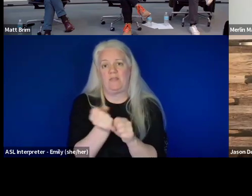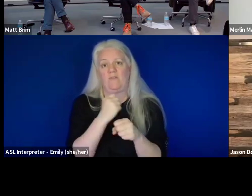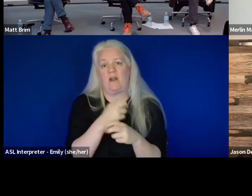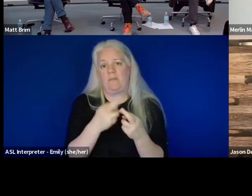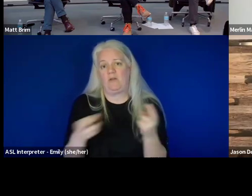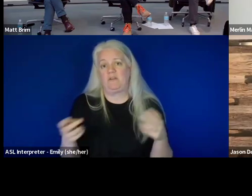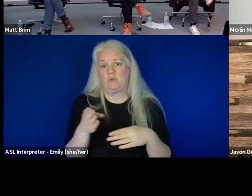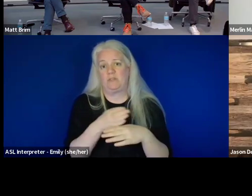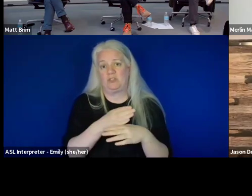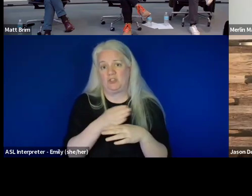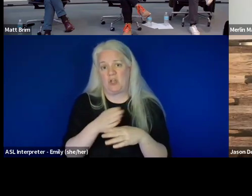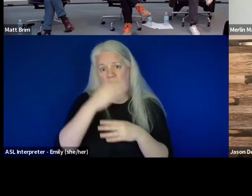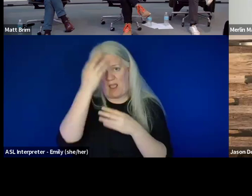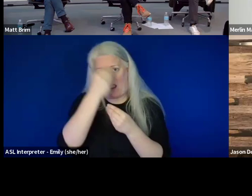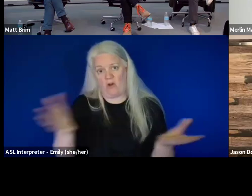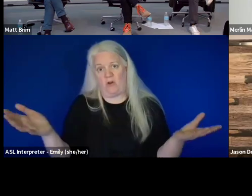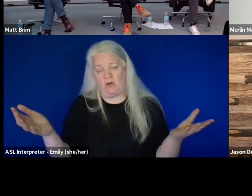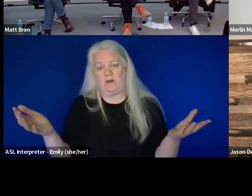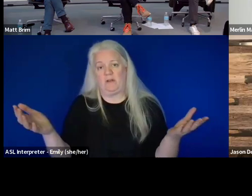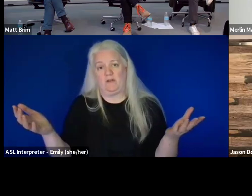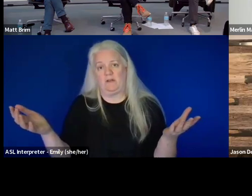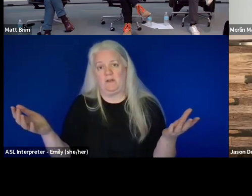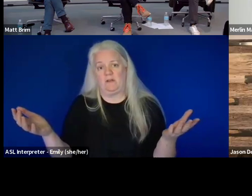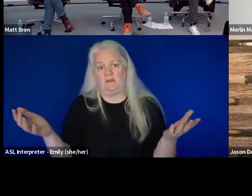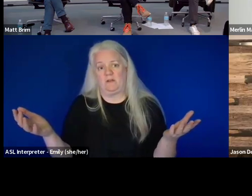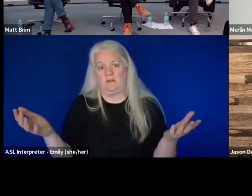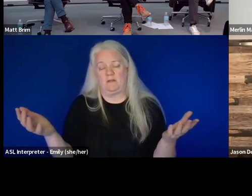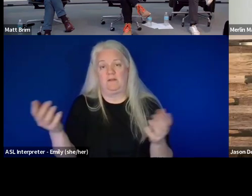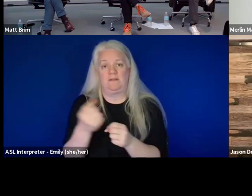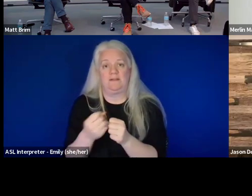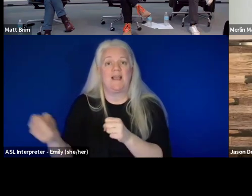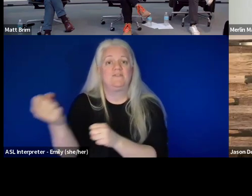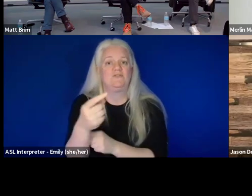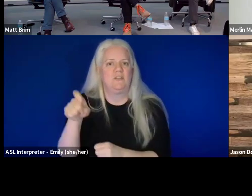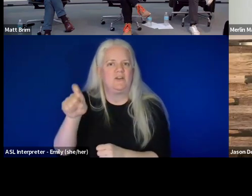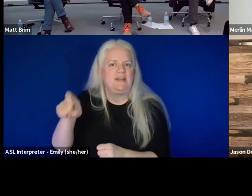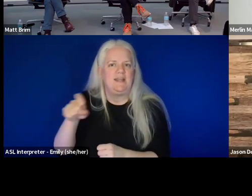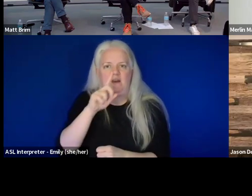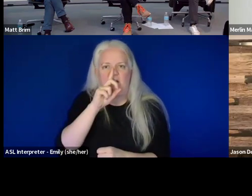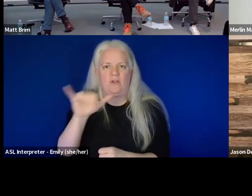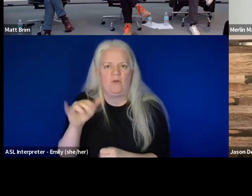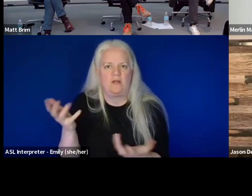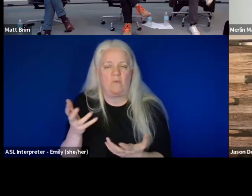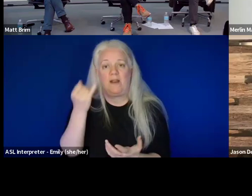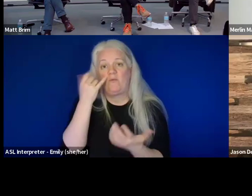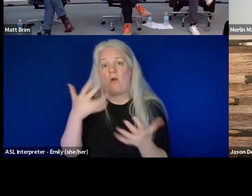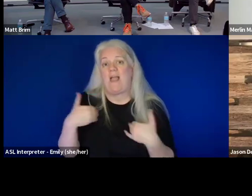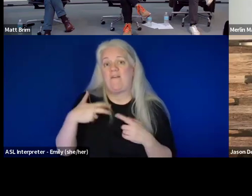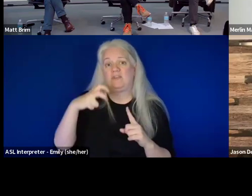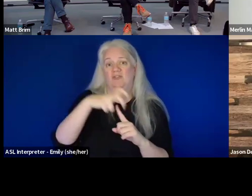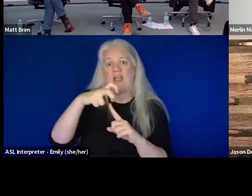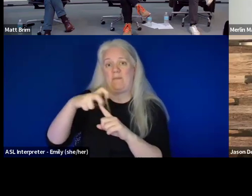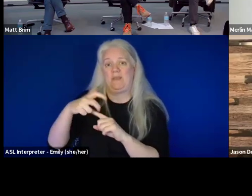across the platform, what are the needs going to look like next year? If you have champions that are there on the ground,